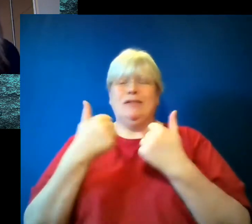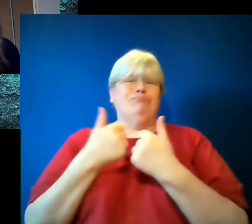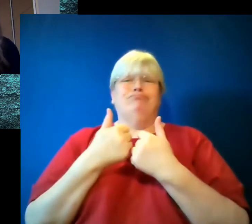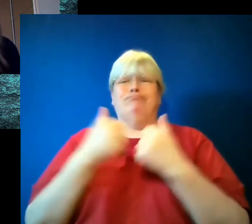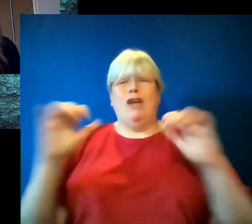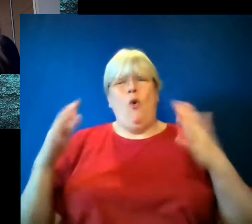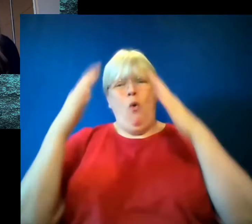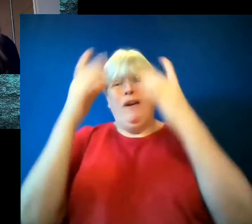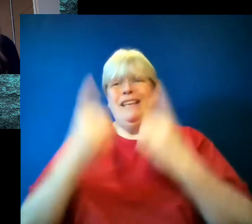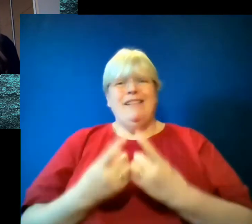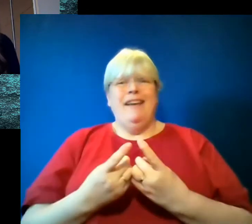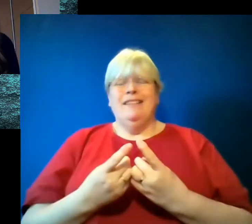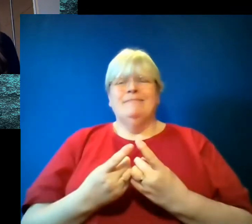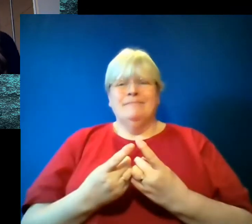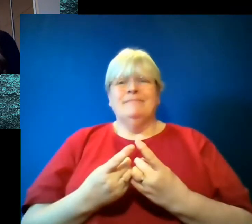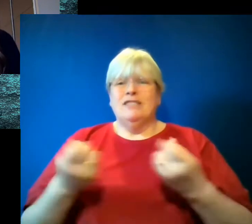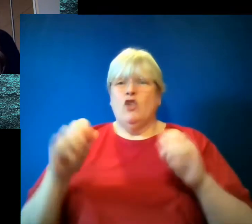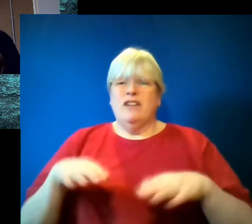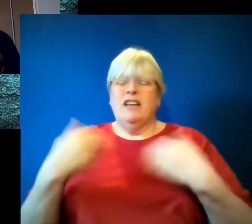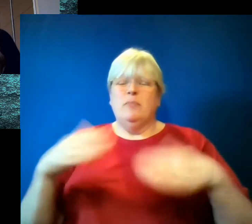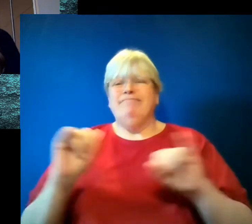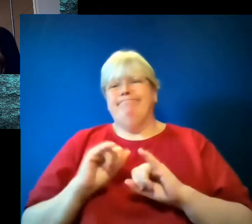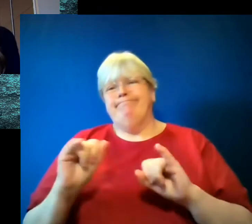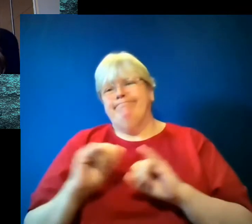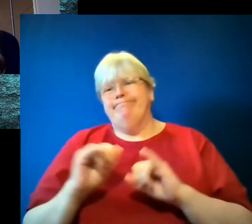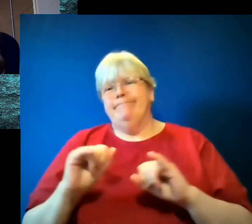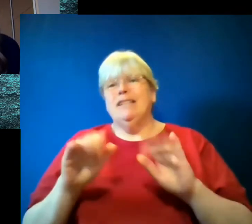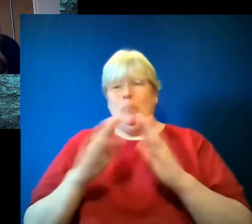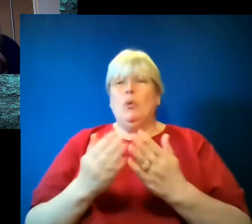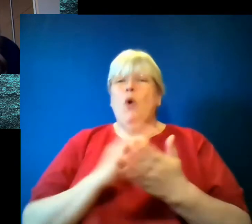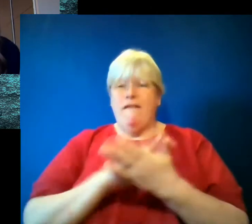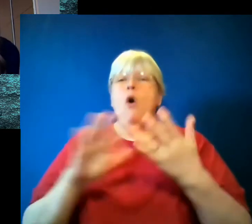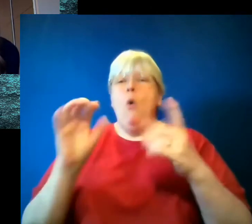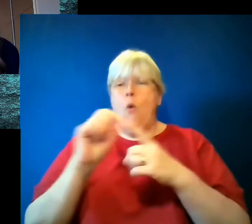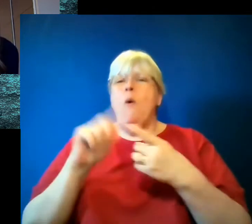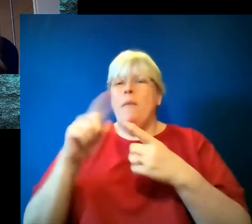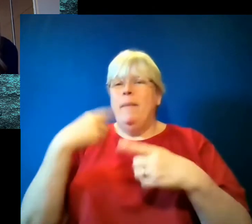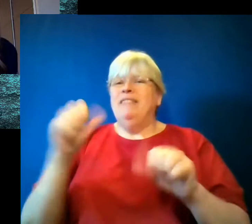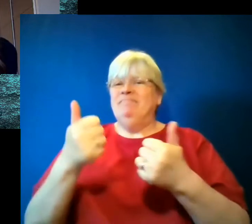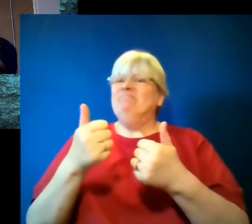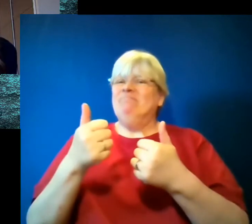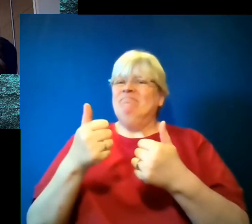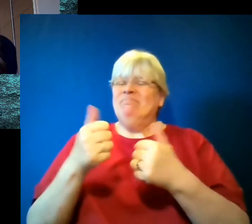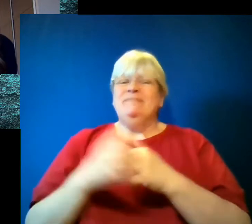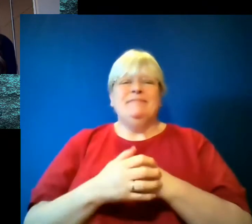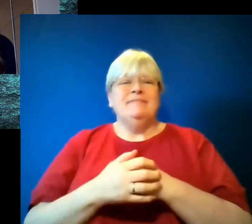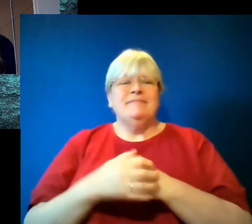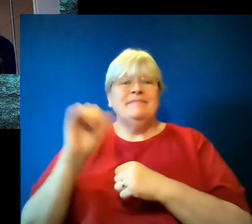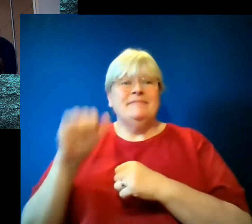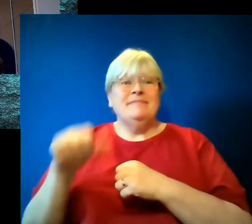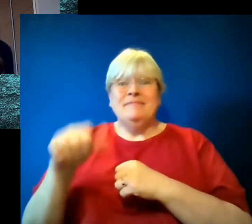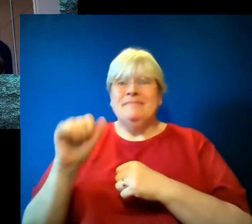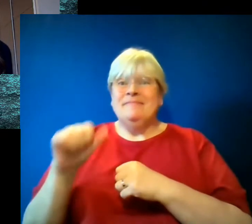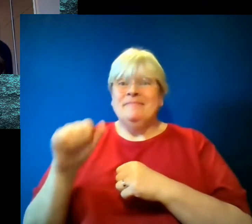life. So although lockdown has been gruesome, the Book of Hopes has been a great delight. Yeah, and a great delight for